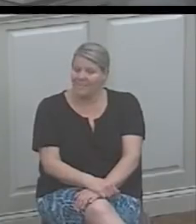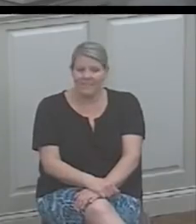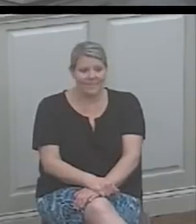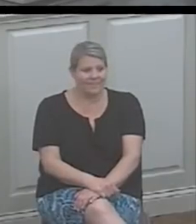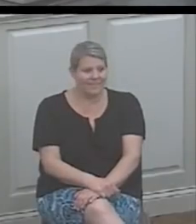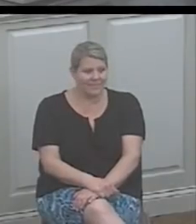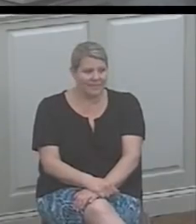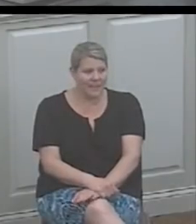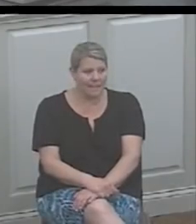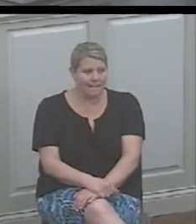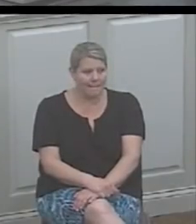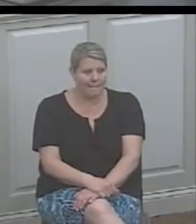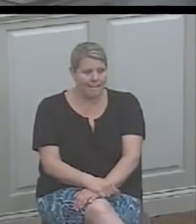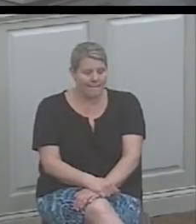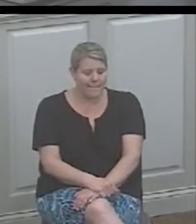That's good.